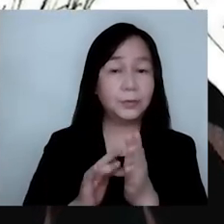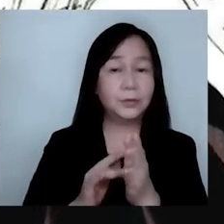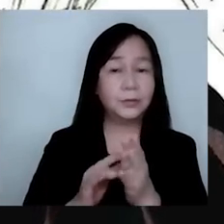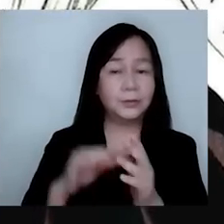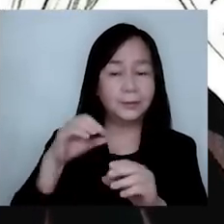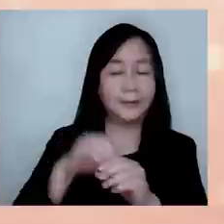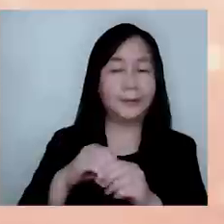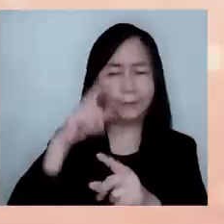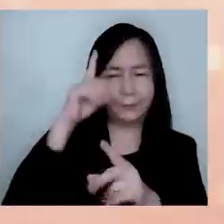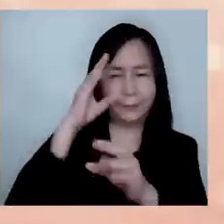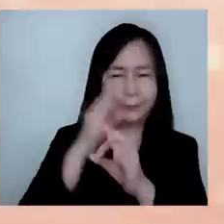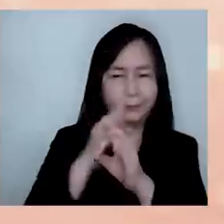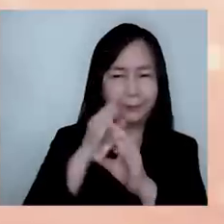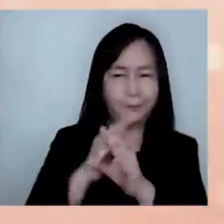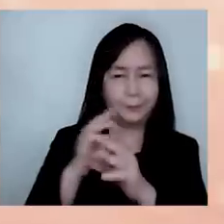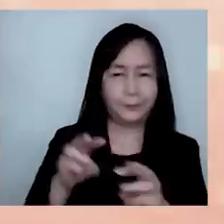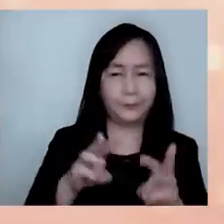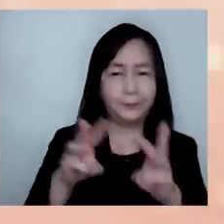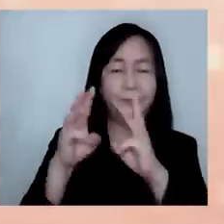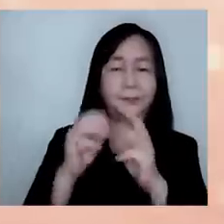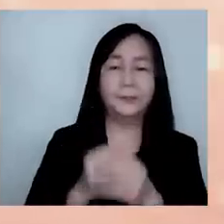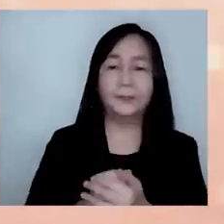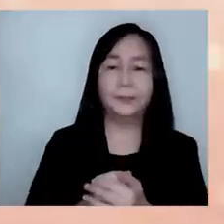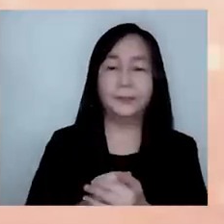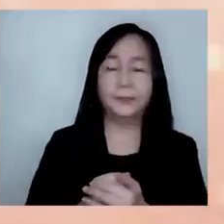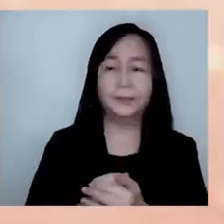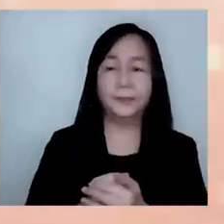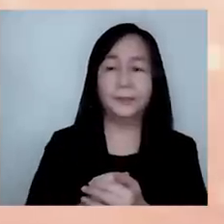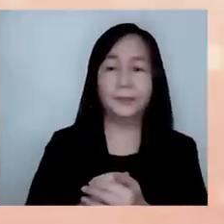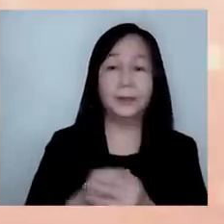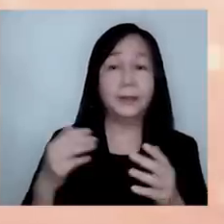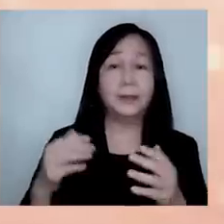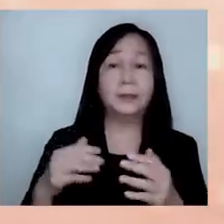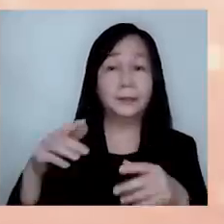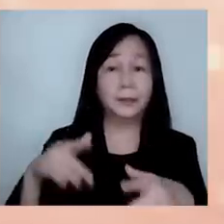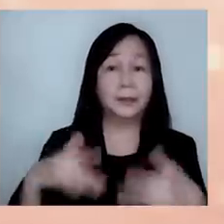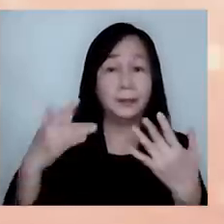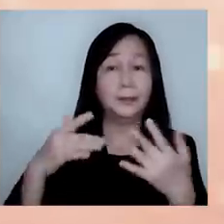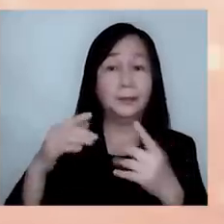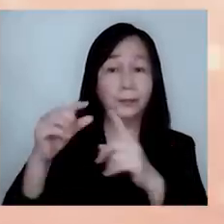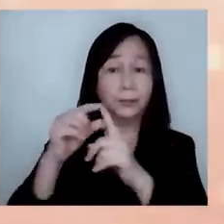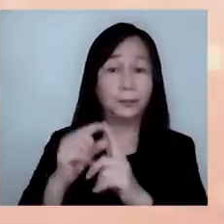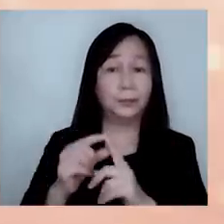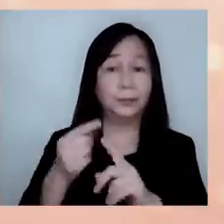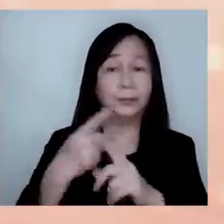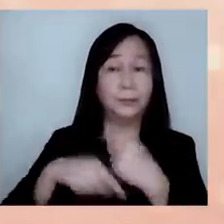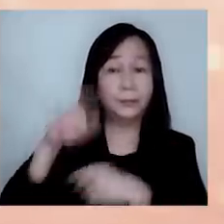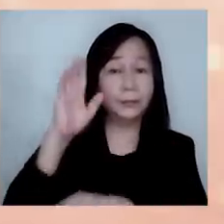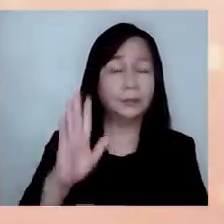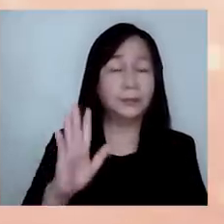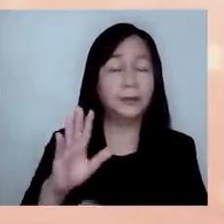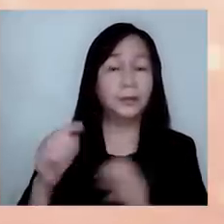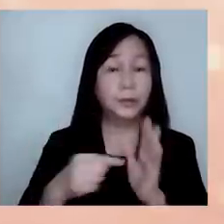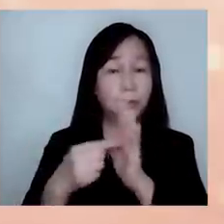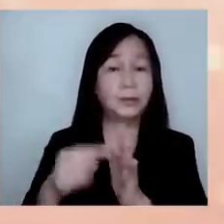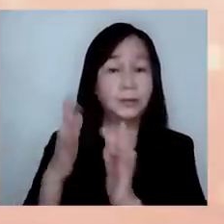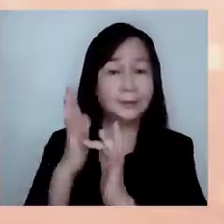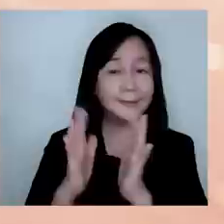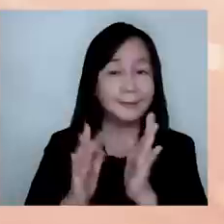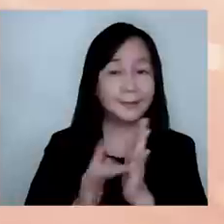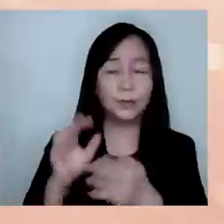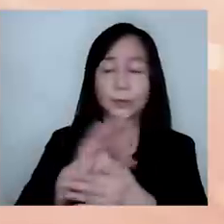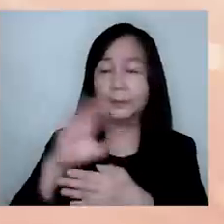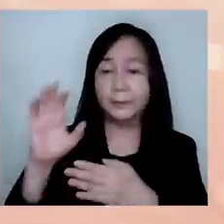perspective the light that comes from the word of God shows Jesus as the